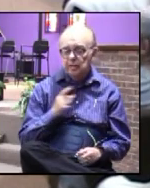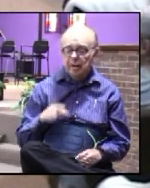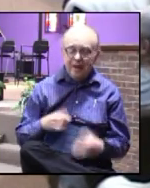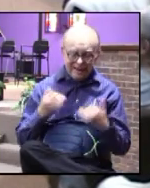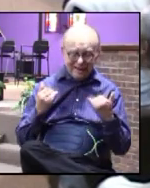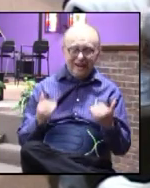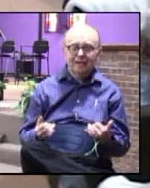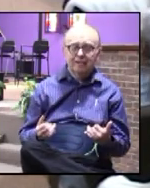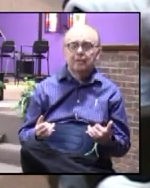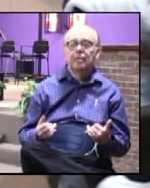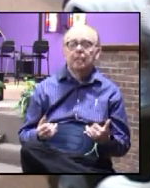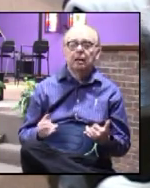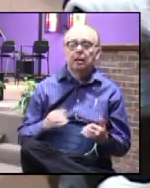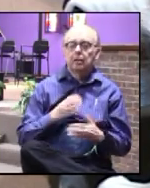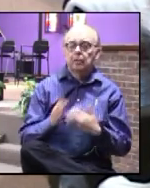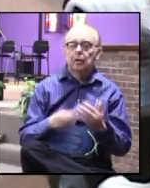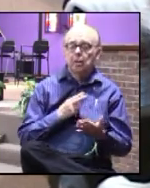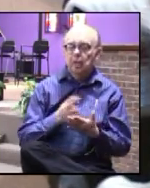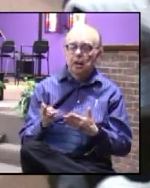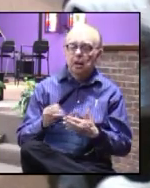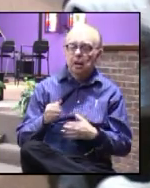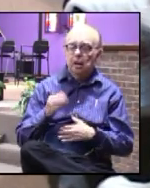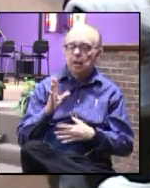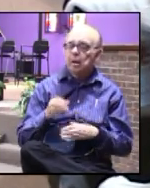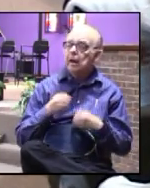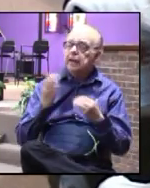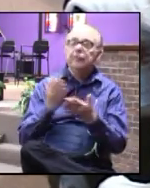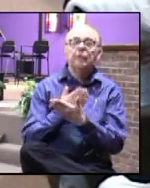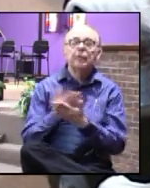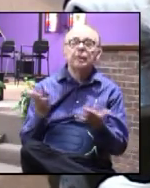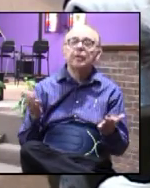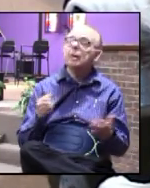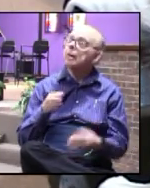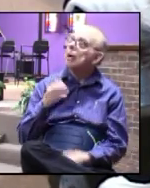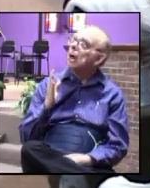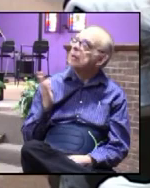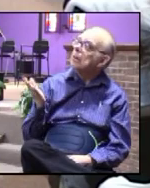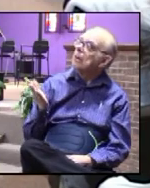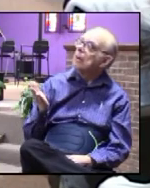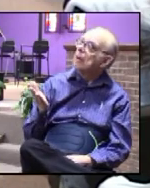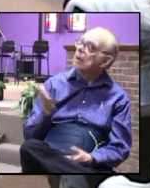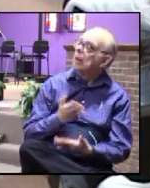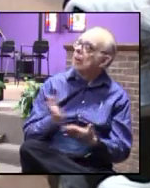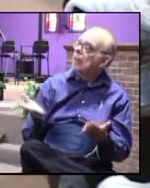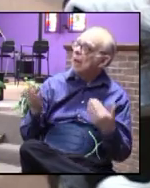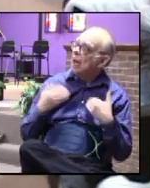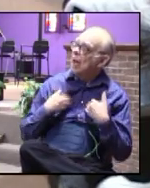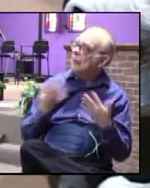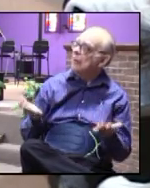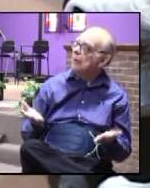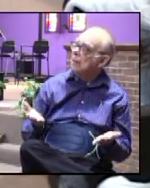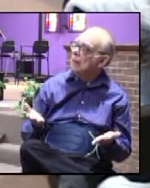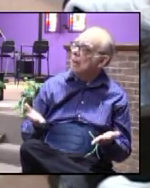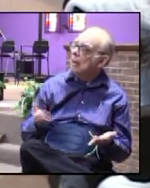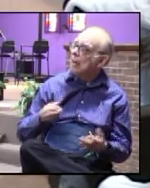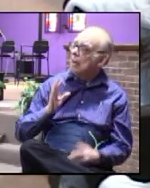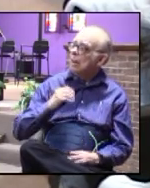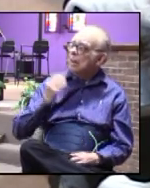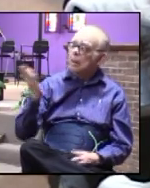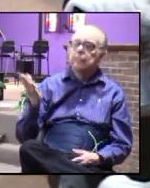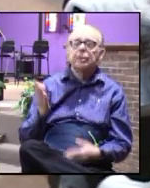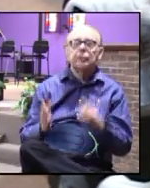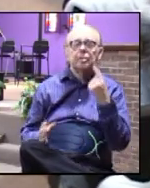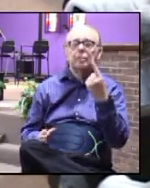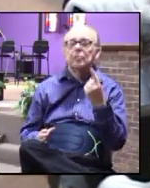right now, with all honesty, God, I give you everything. Everything that I am, God, I give everything to